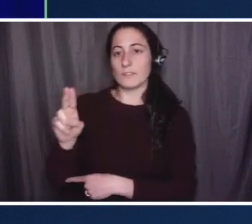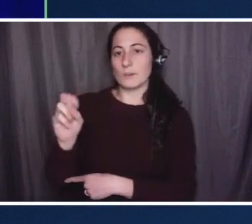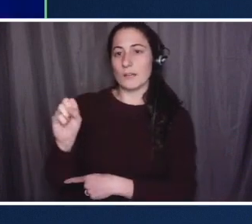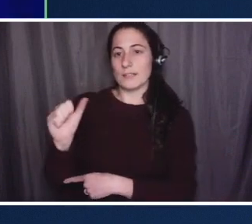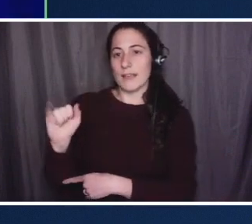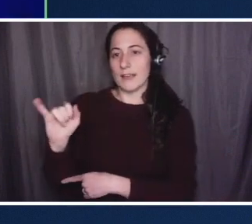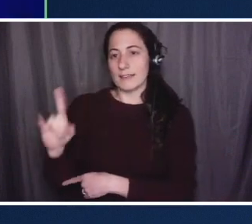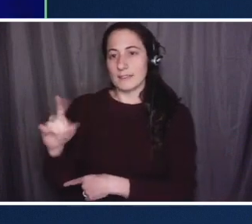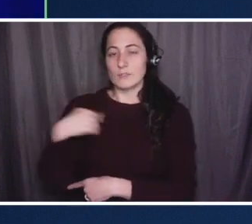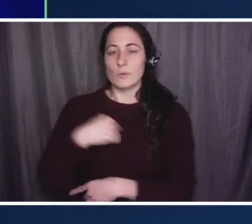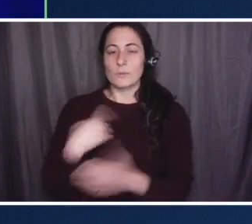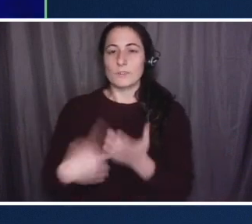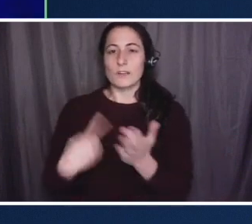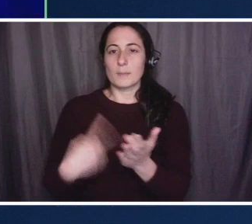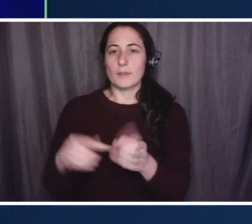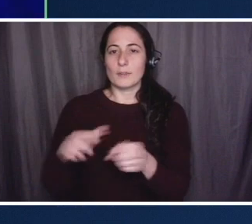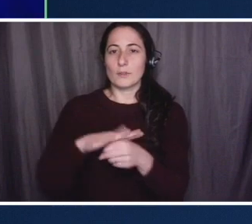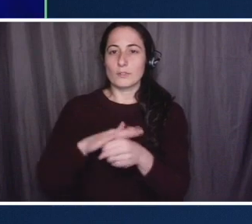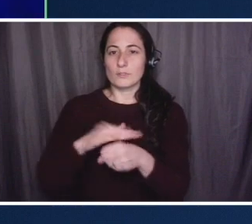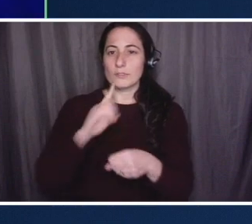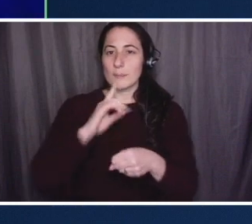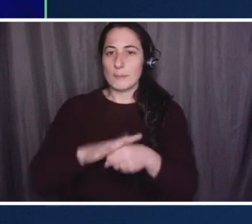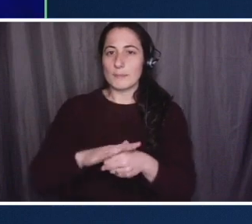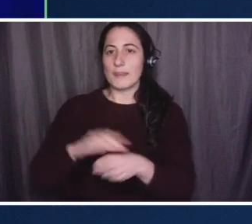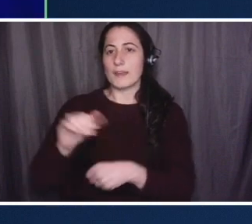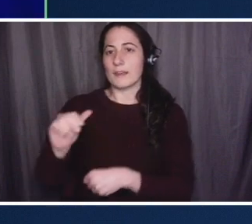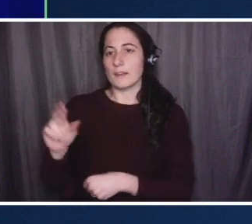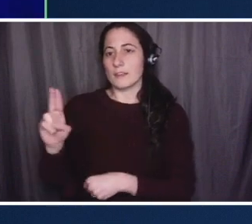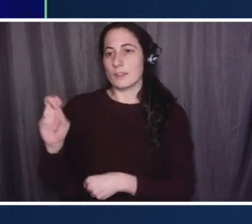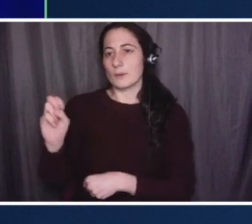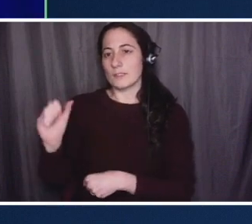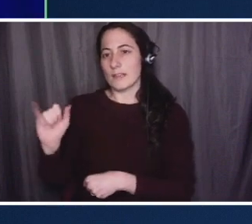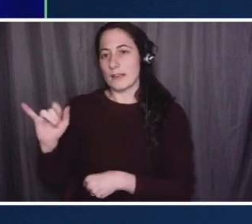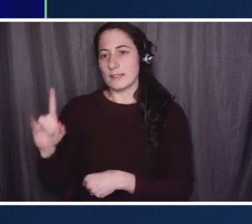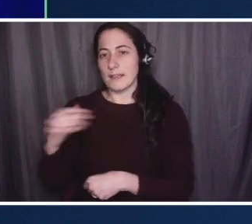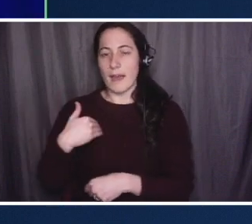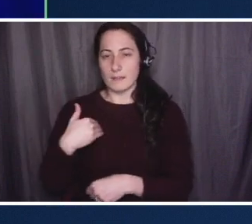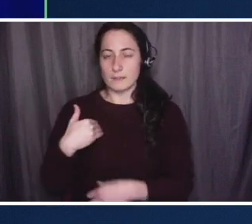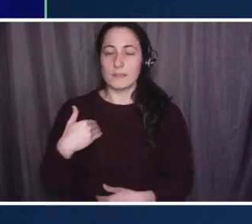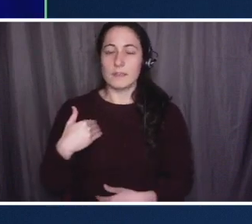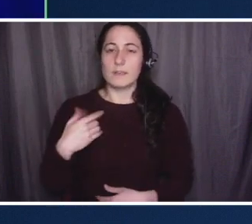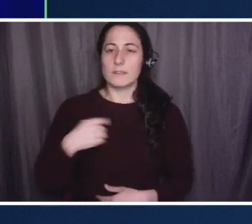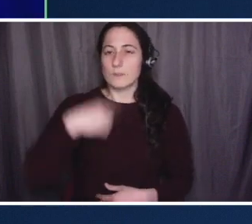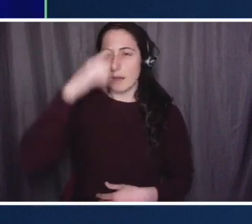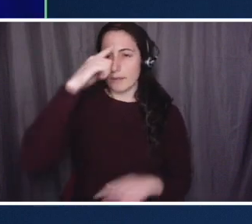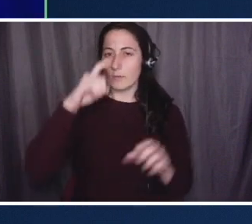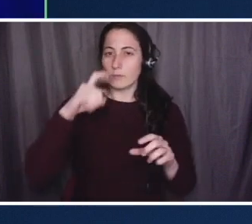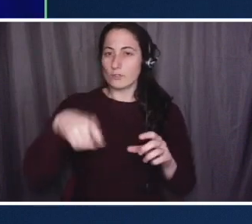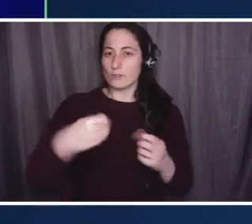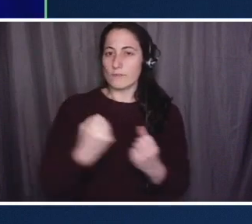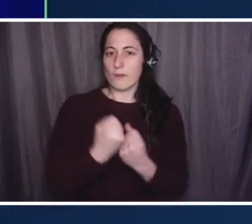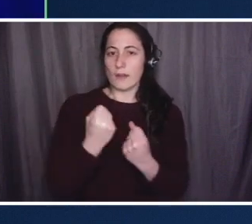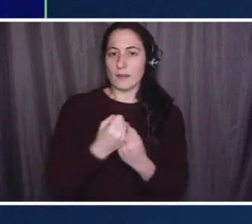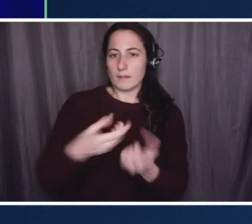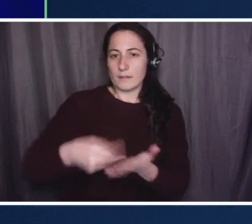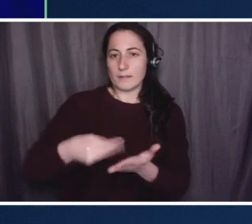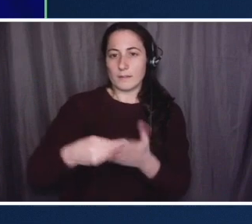the localization commitment that USAID has. And I think that's forward leaning and it's great, right? And that we should fund more people at the local level because that's